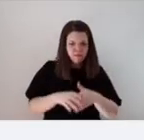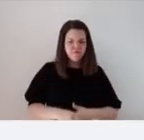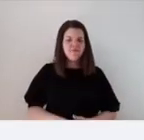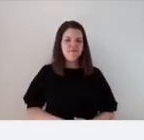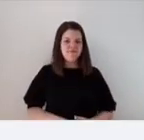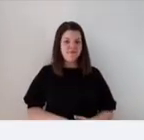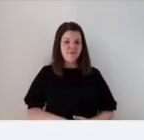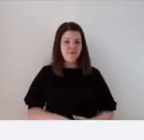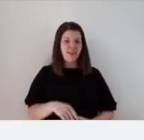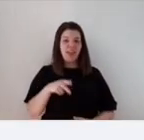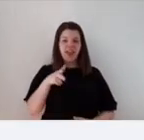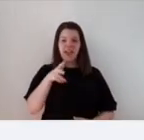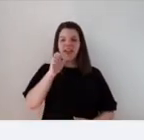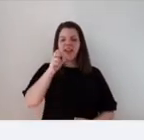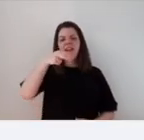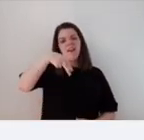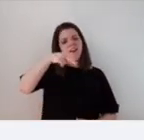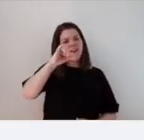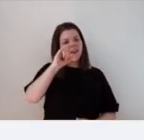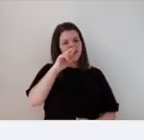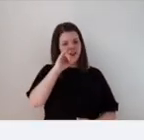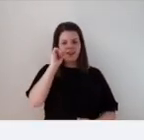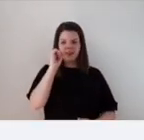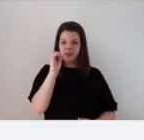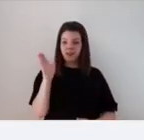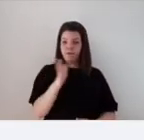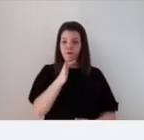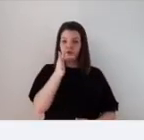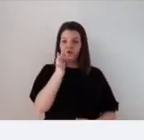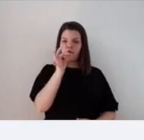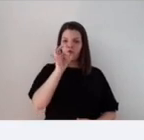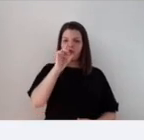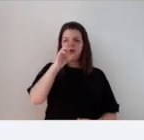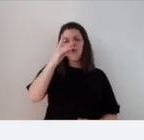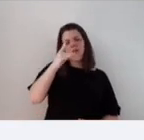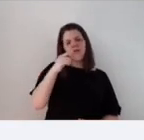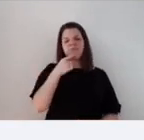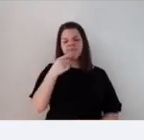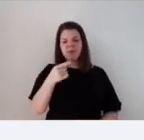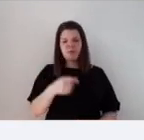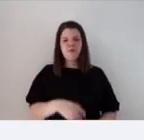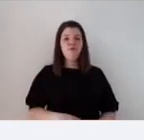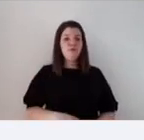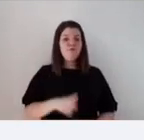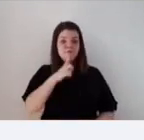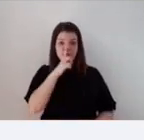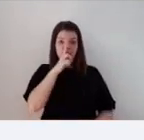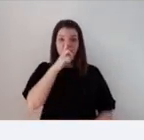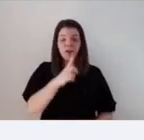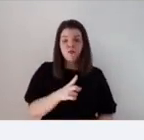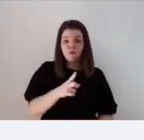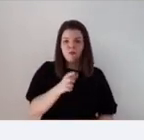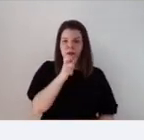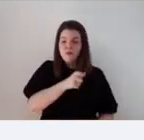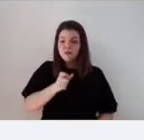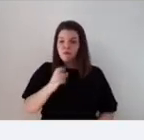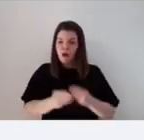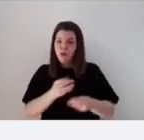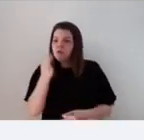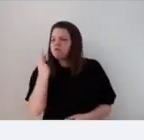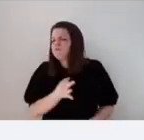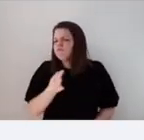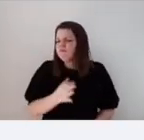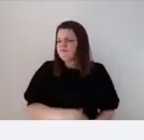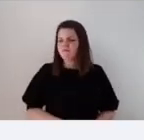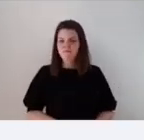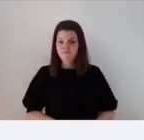Let's get down to business, shall we? This is one of my favorite quotes. Henry Ford said, "You can learn in a school what